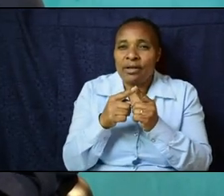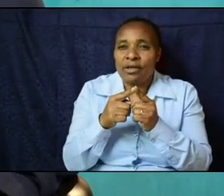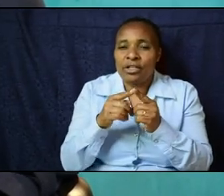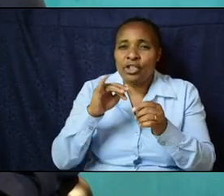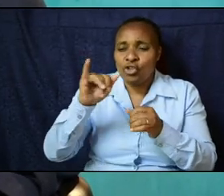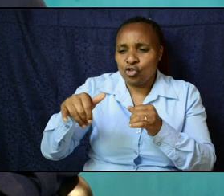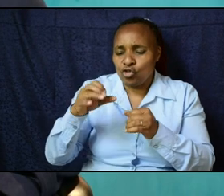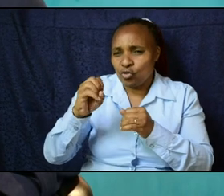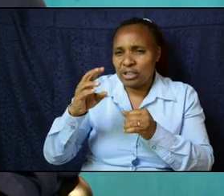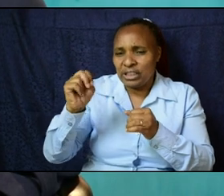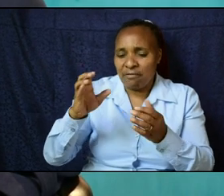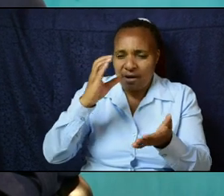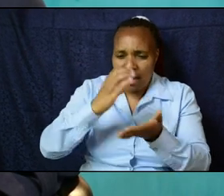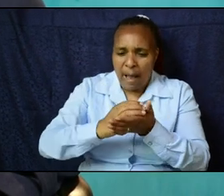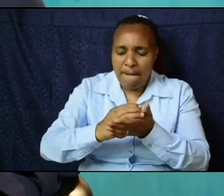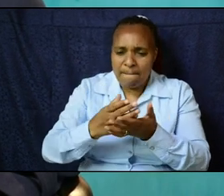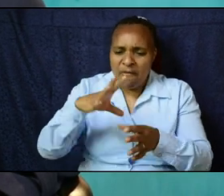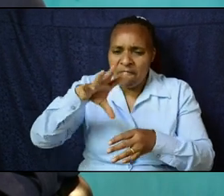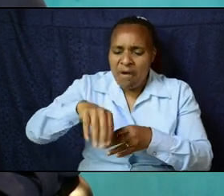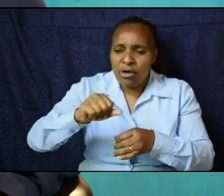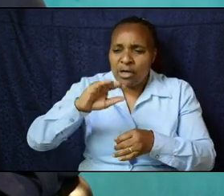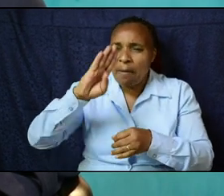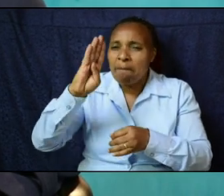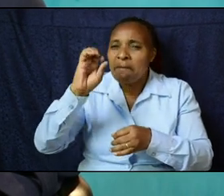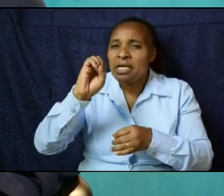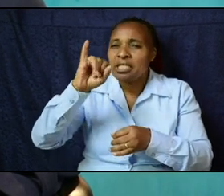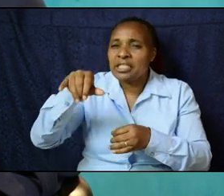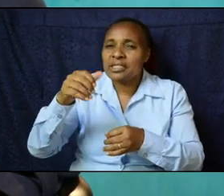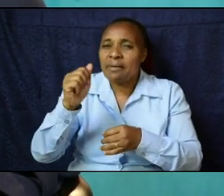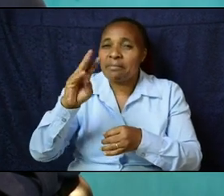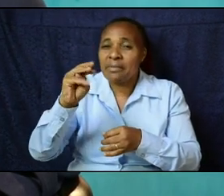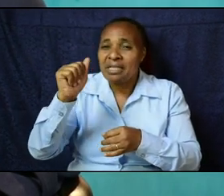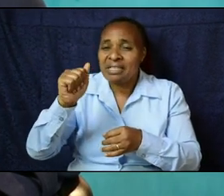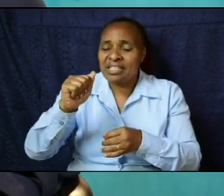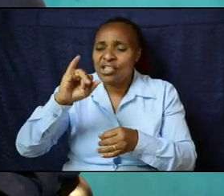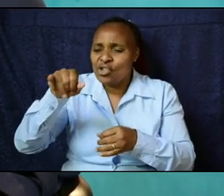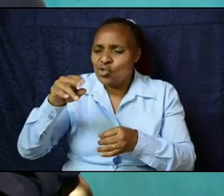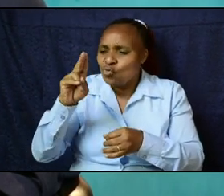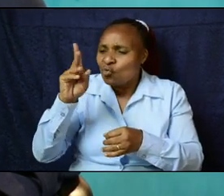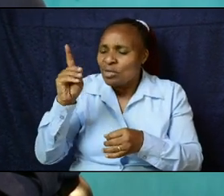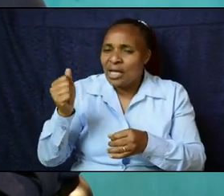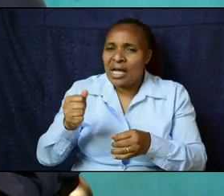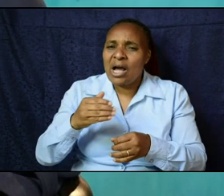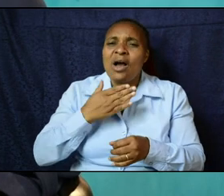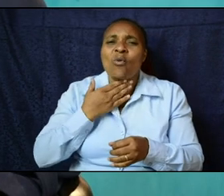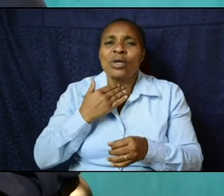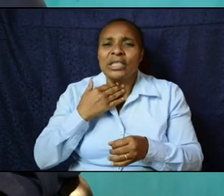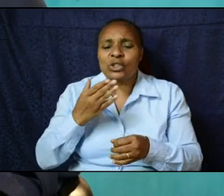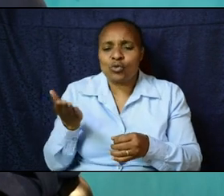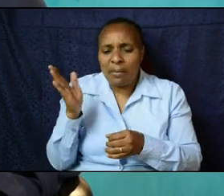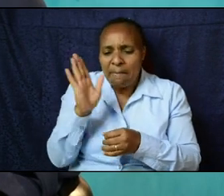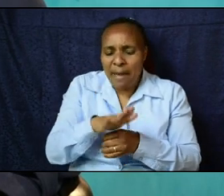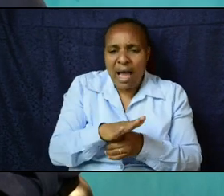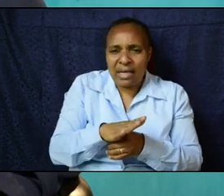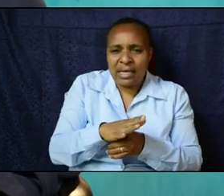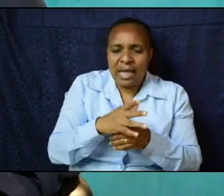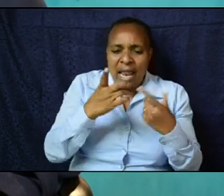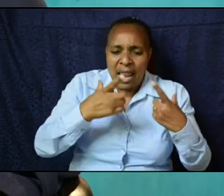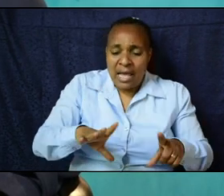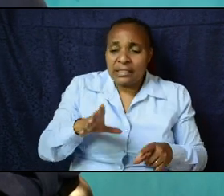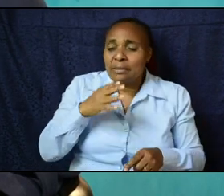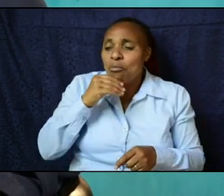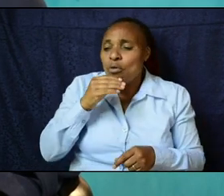silver cup was found in Benjamin's sack, Judah offered to stay behind and be Joseph's slave, but to let Benjamin go